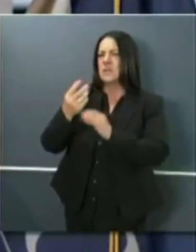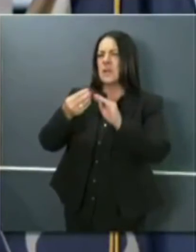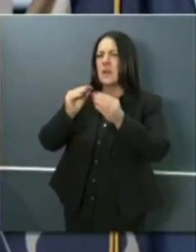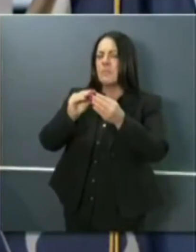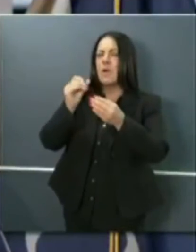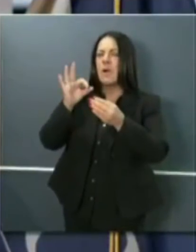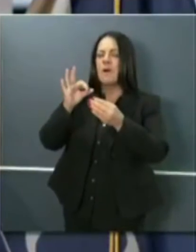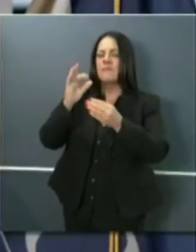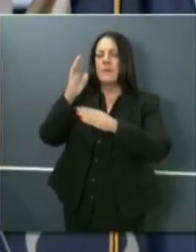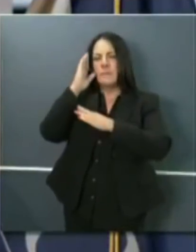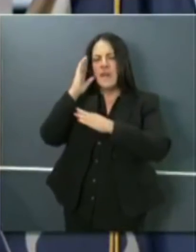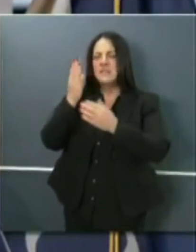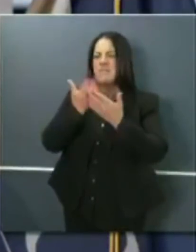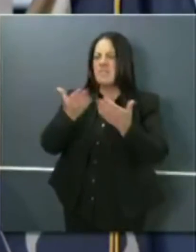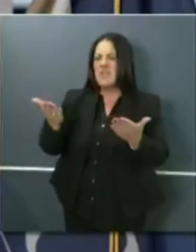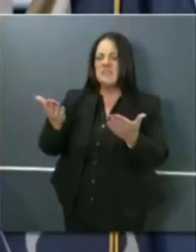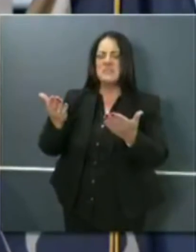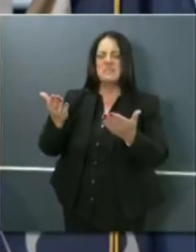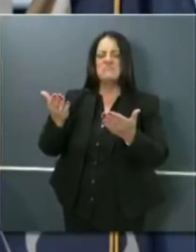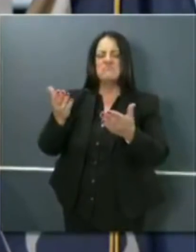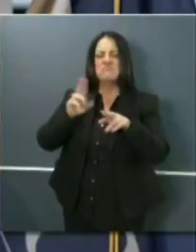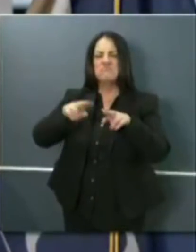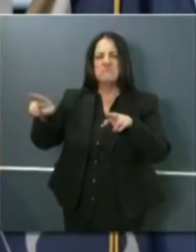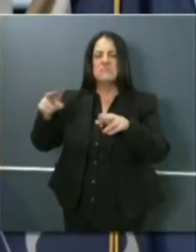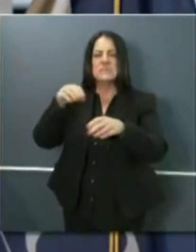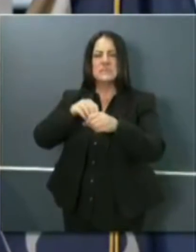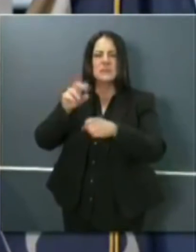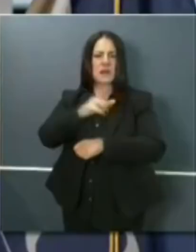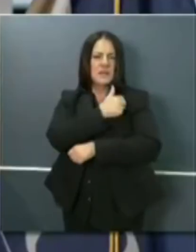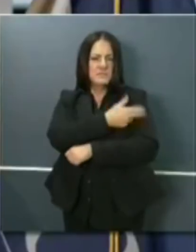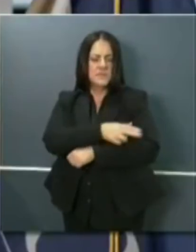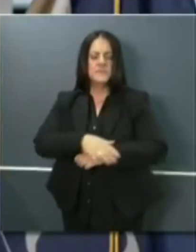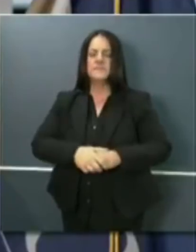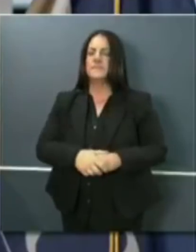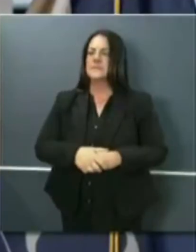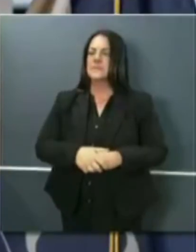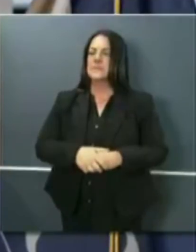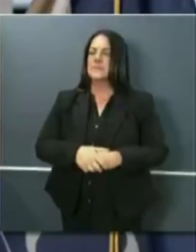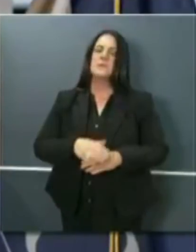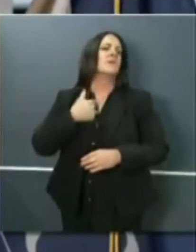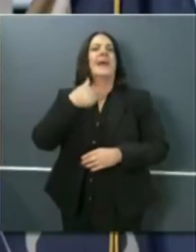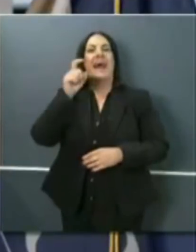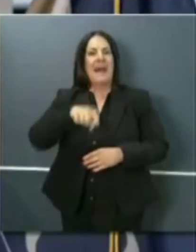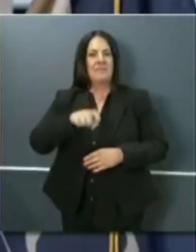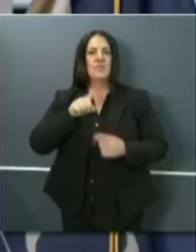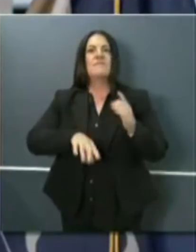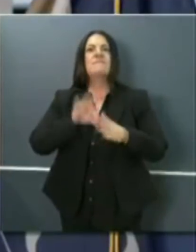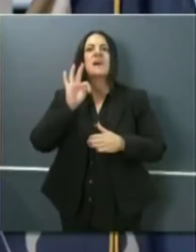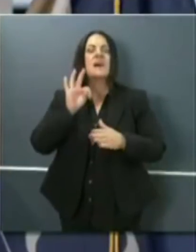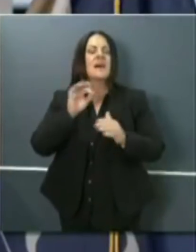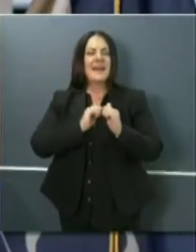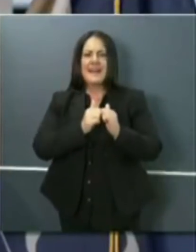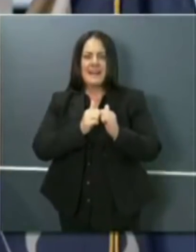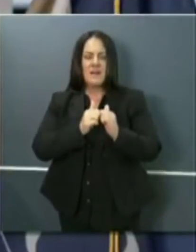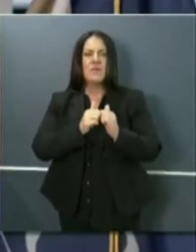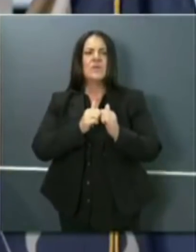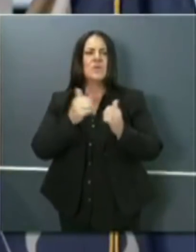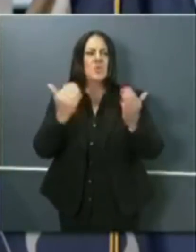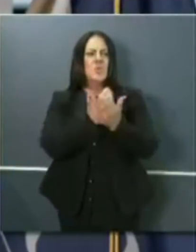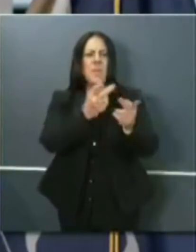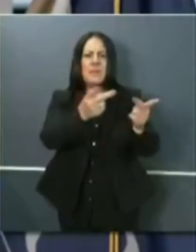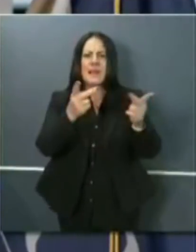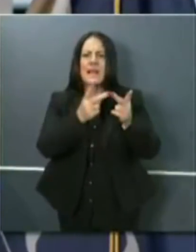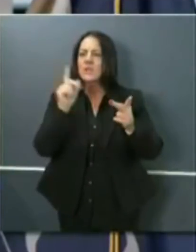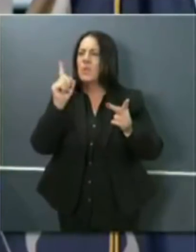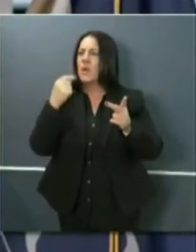system. That requires three fundamental things. It requires finding new places to put people. Number